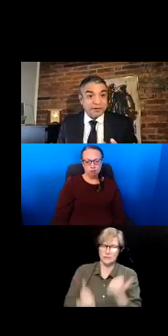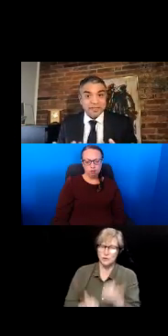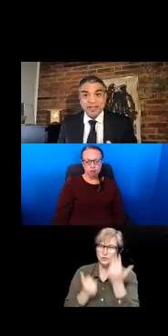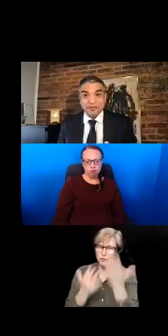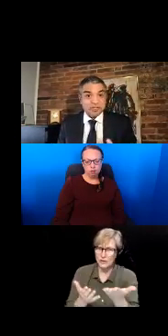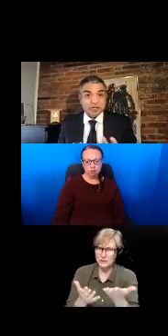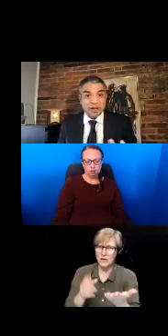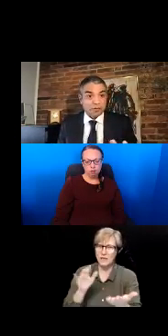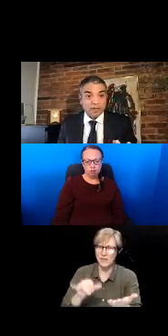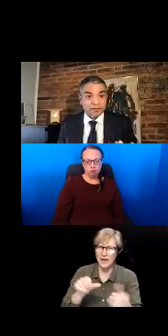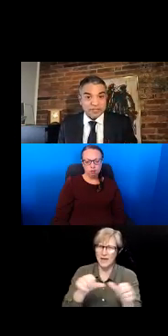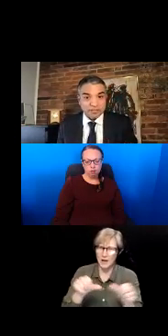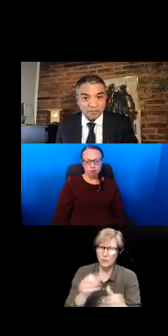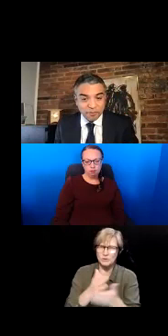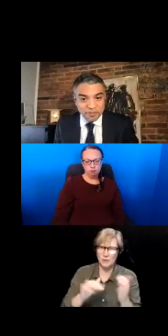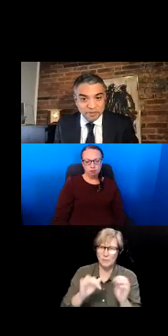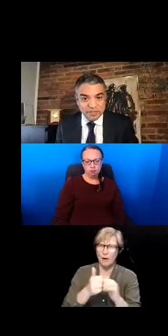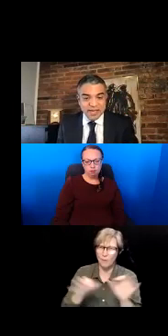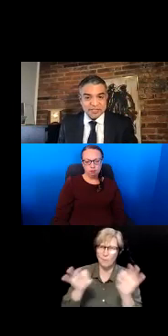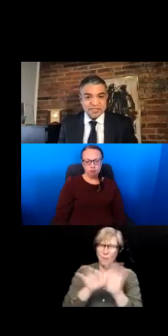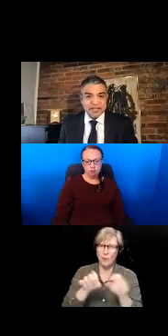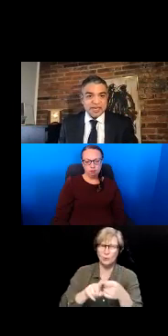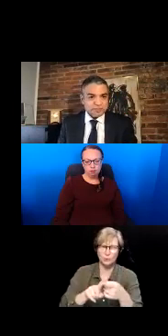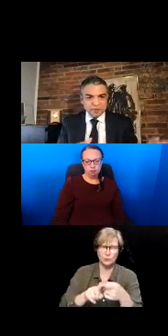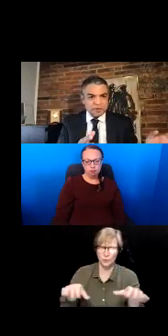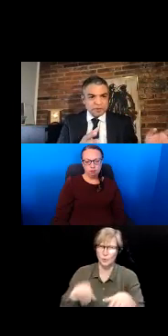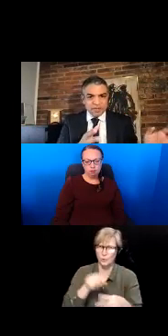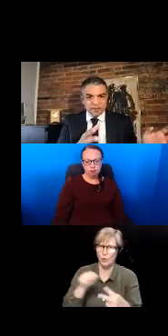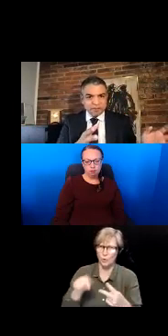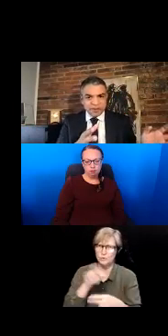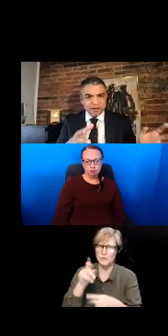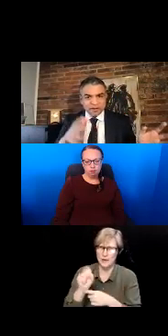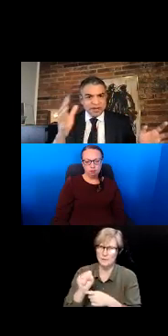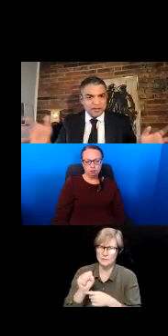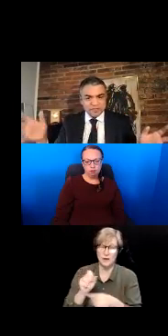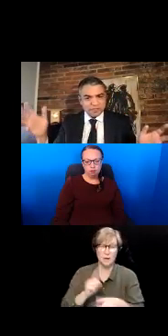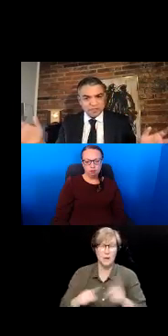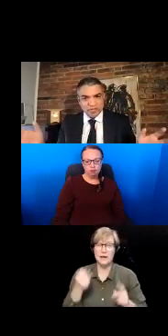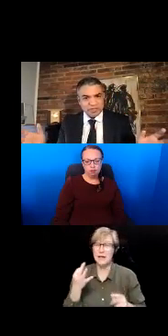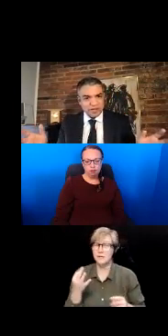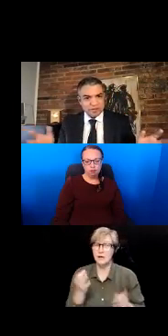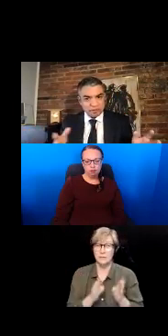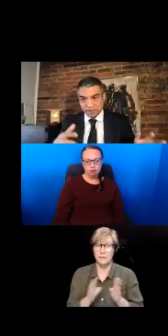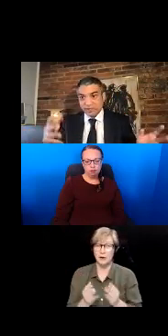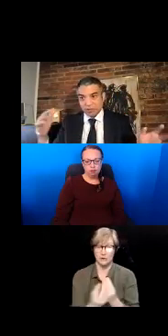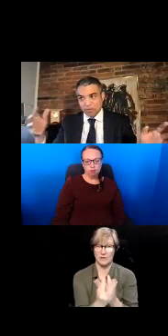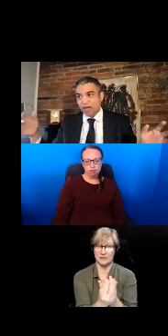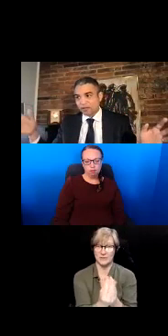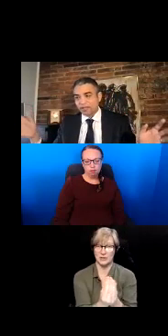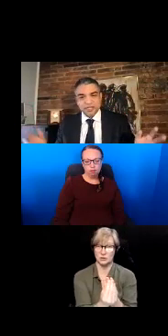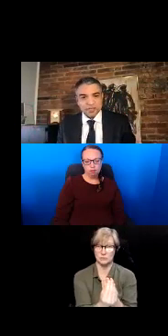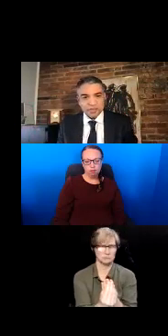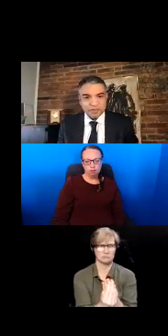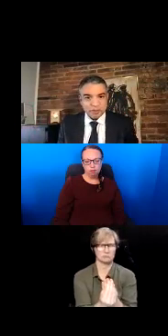somehow engaged or somehow relevant to the performance of those tasks, as opposed to if the pattern of activation that we saw in some area was completely